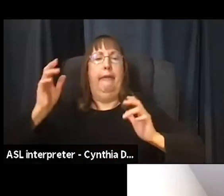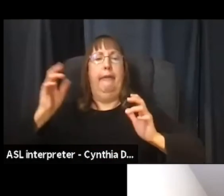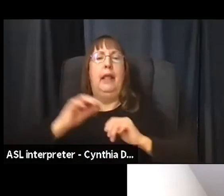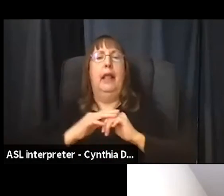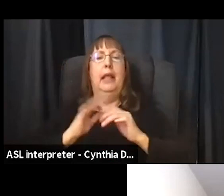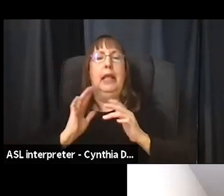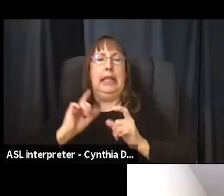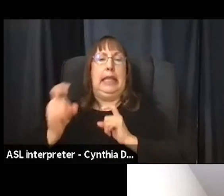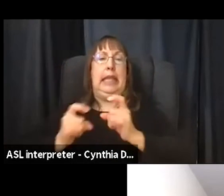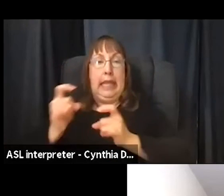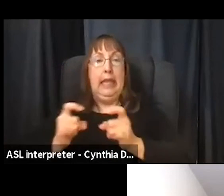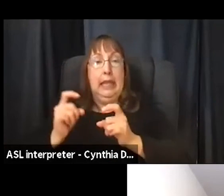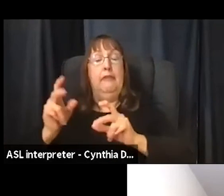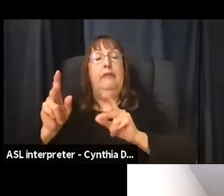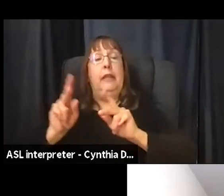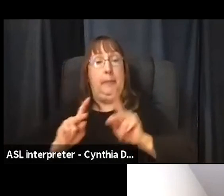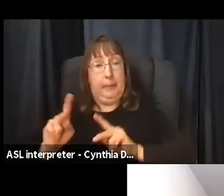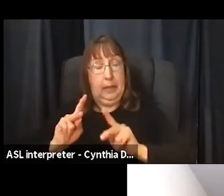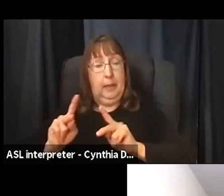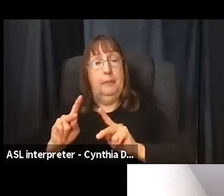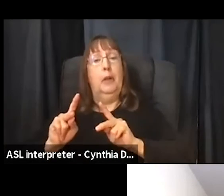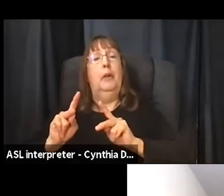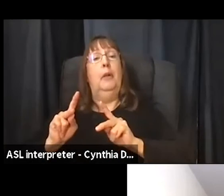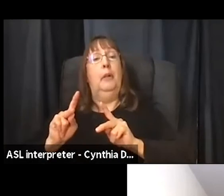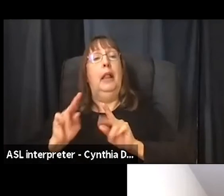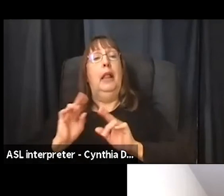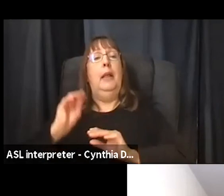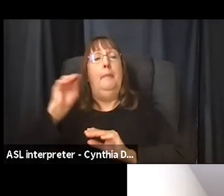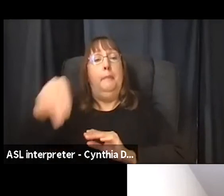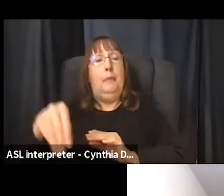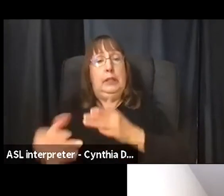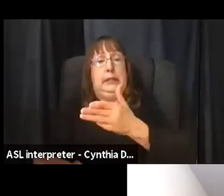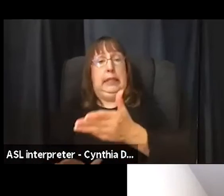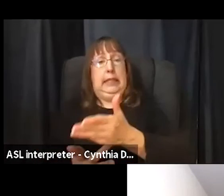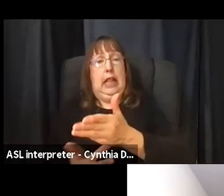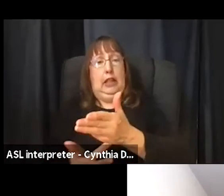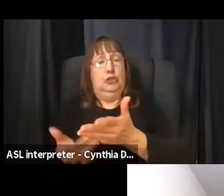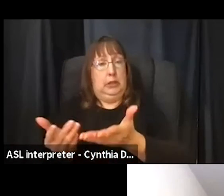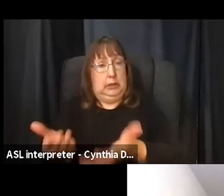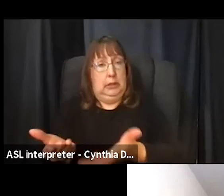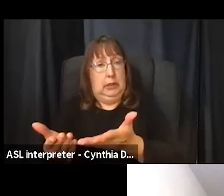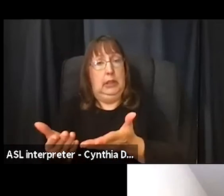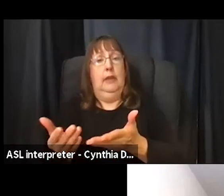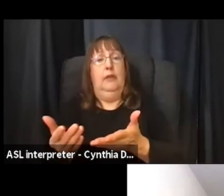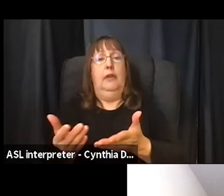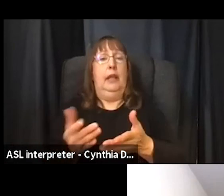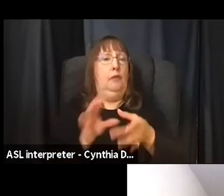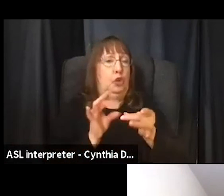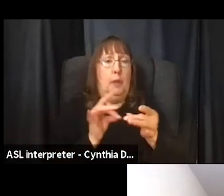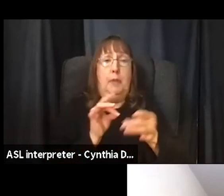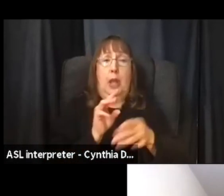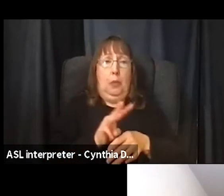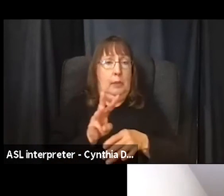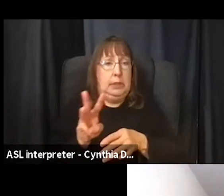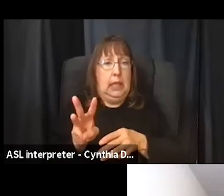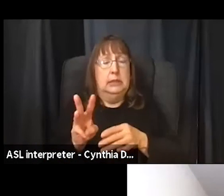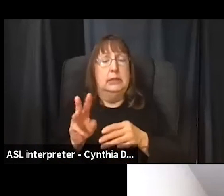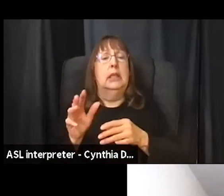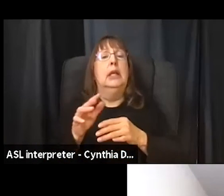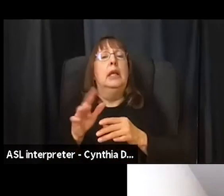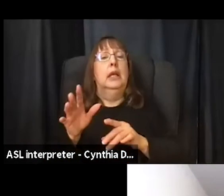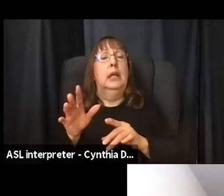giving people, putting technology in people's hands. If we're talking about websites in this particular case,